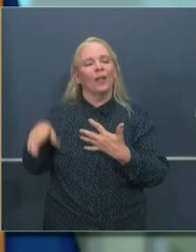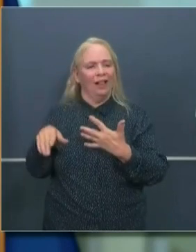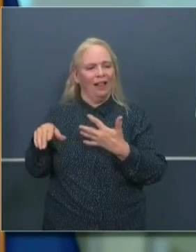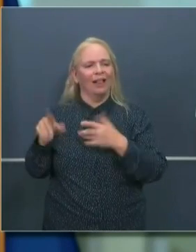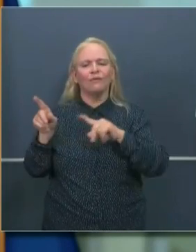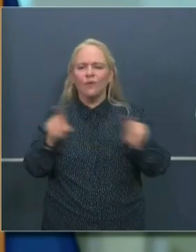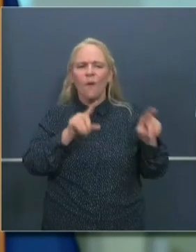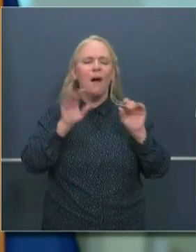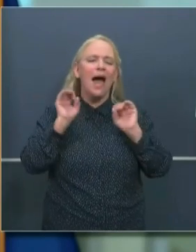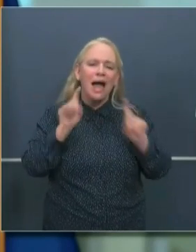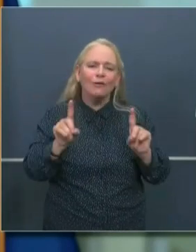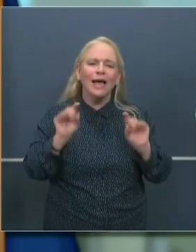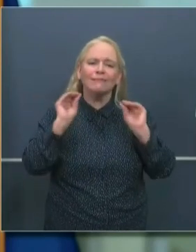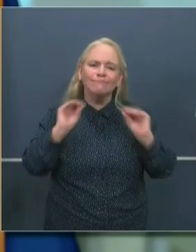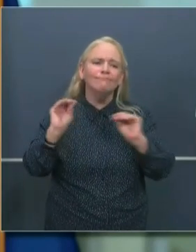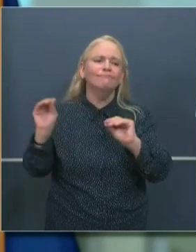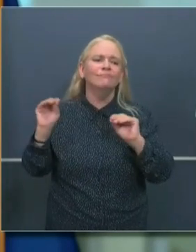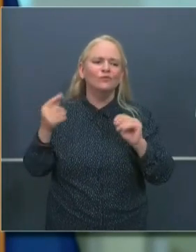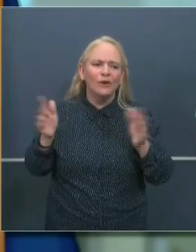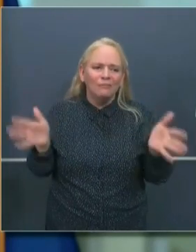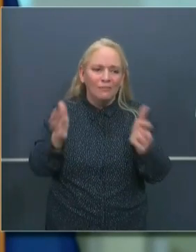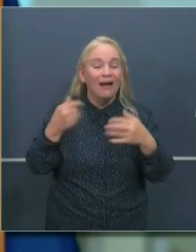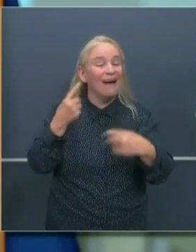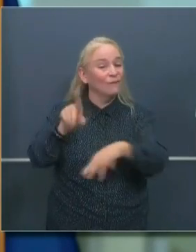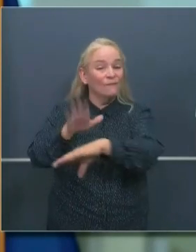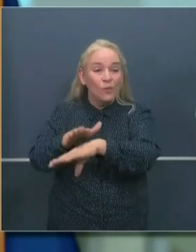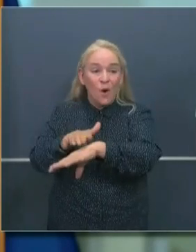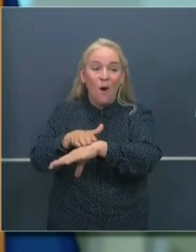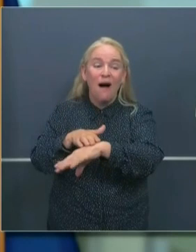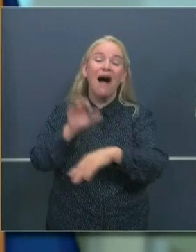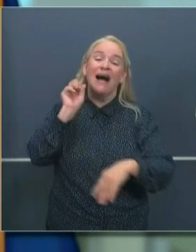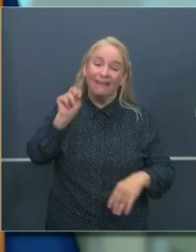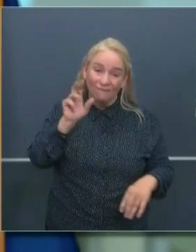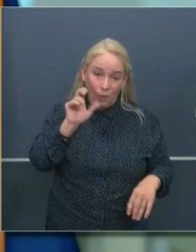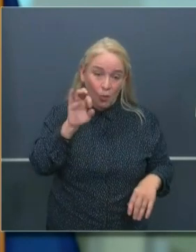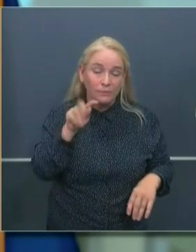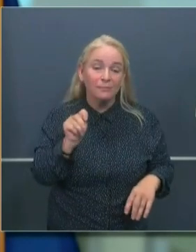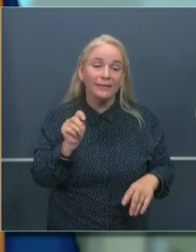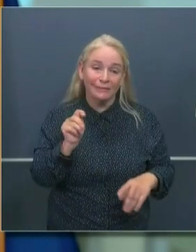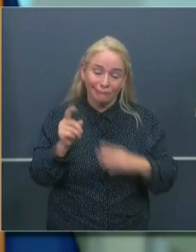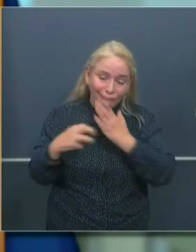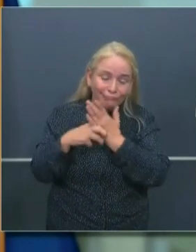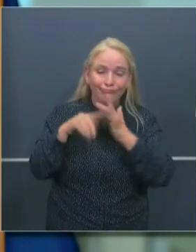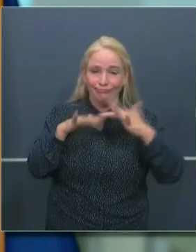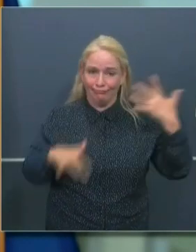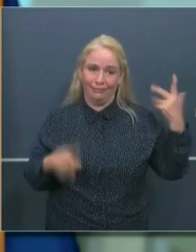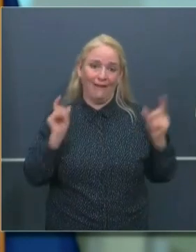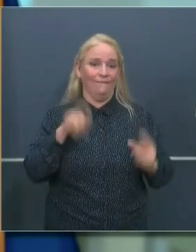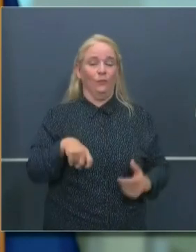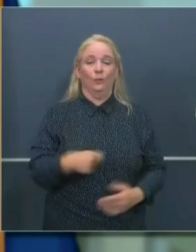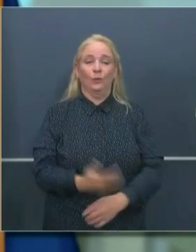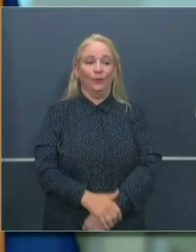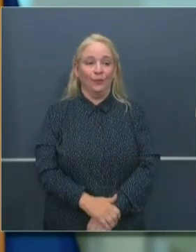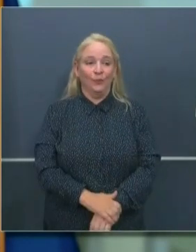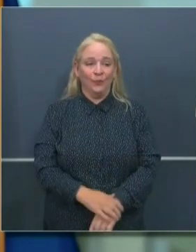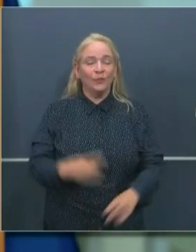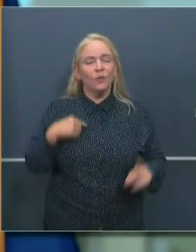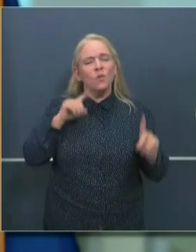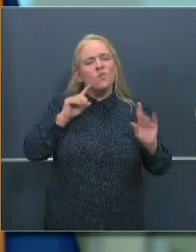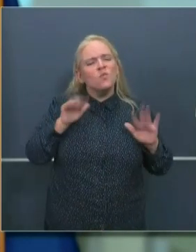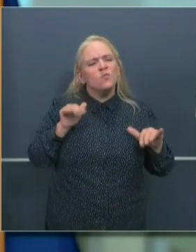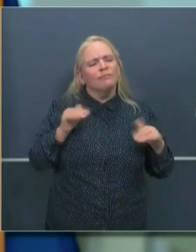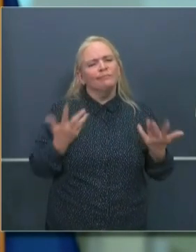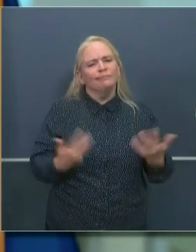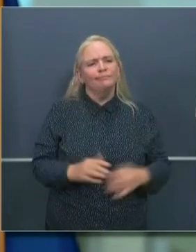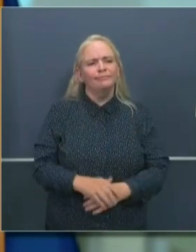and education, well, we are now doing that at a record scale that we've never done in the past. And we're just hoping that